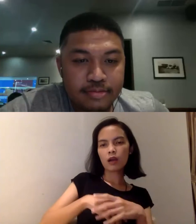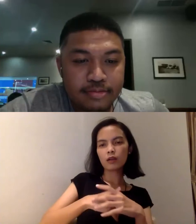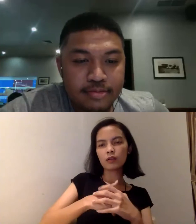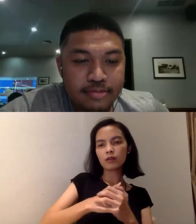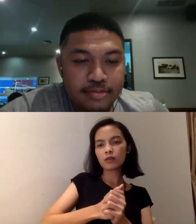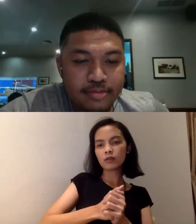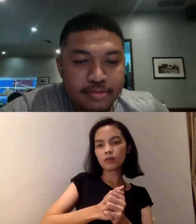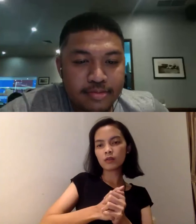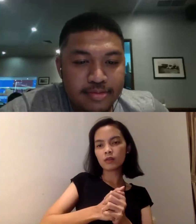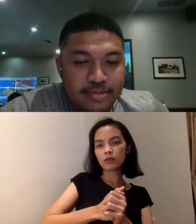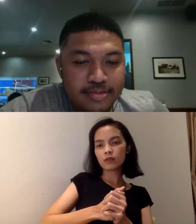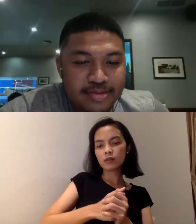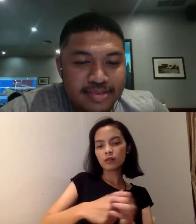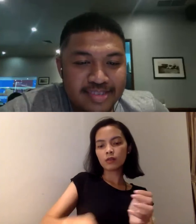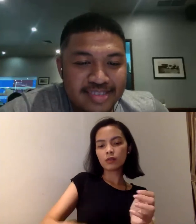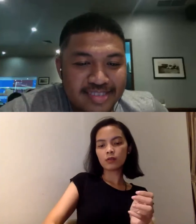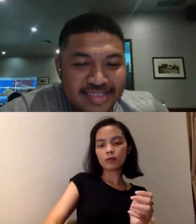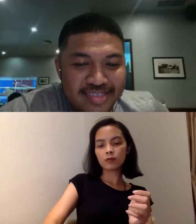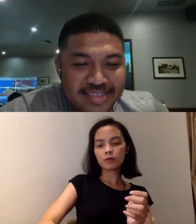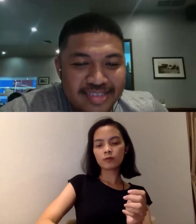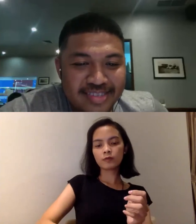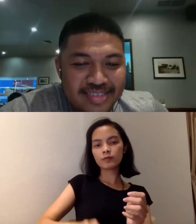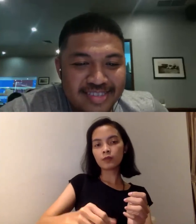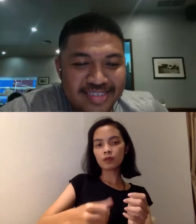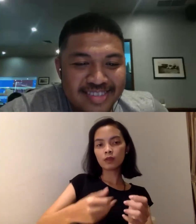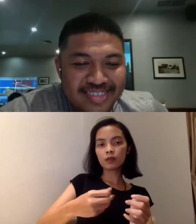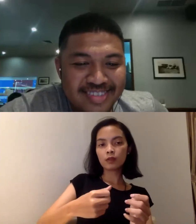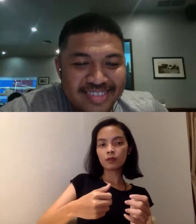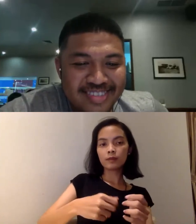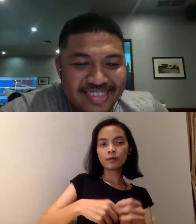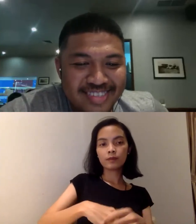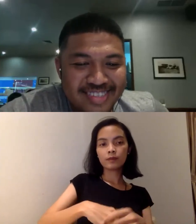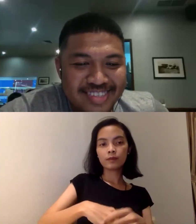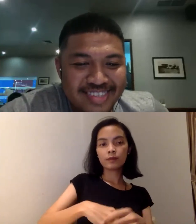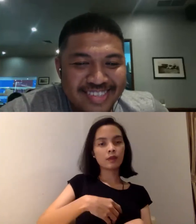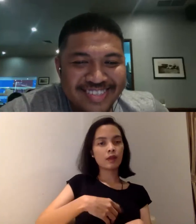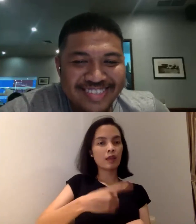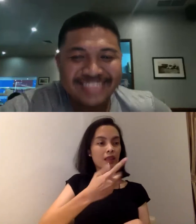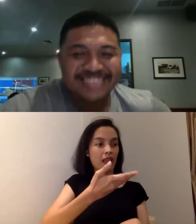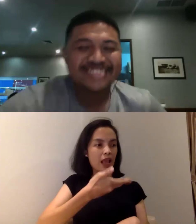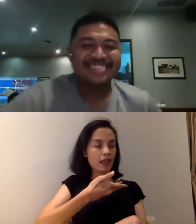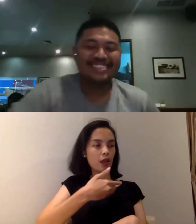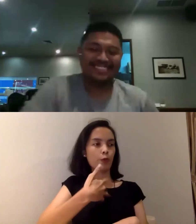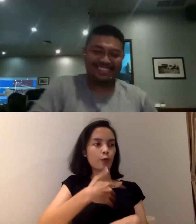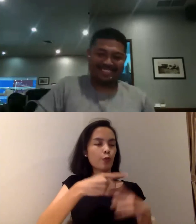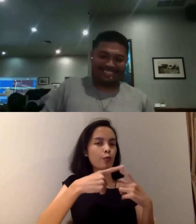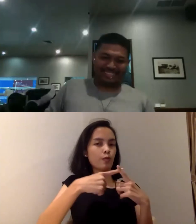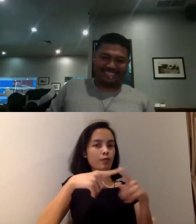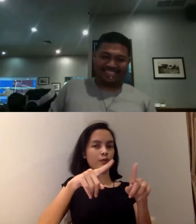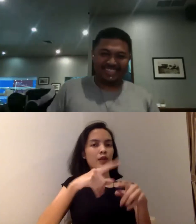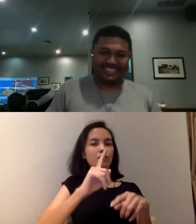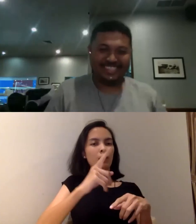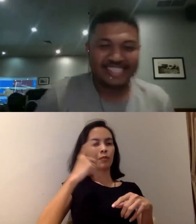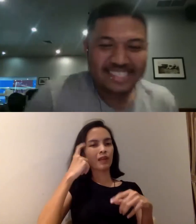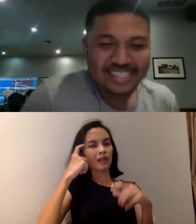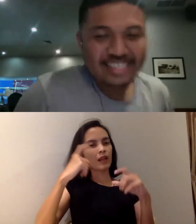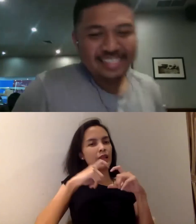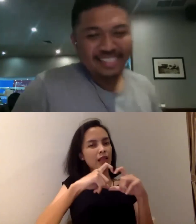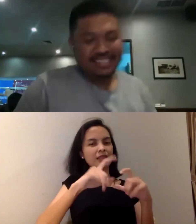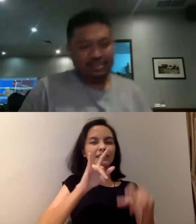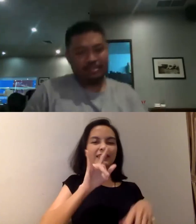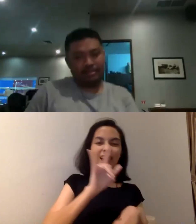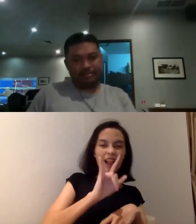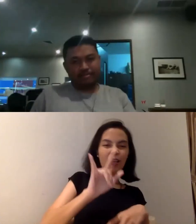go first? Yes, this is a unique question because we hear love, love, love. I love you every